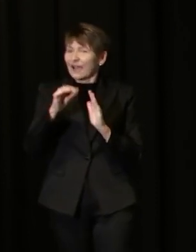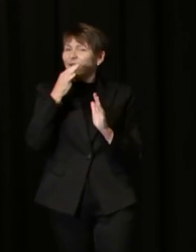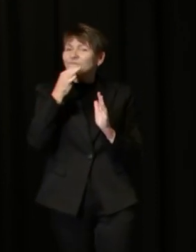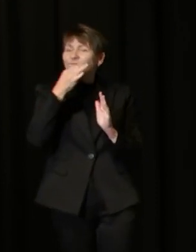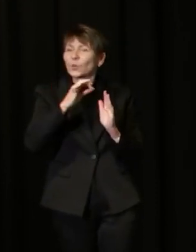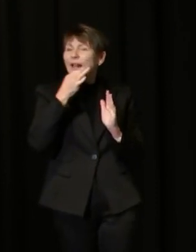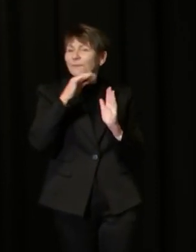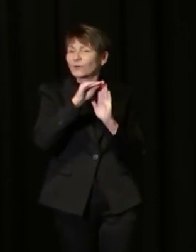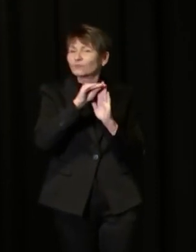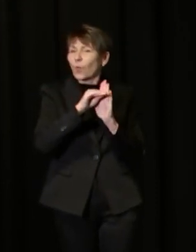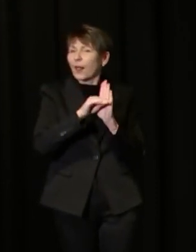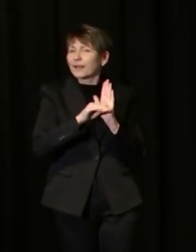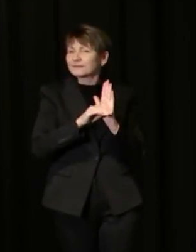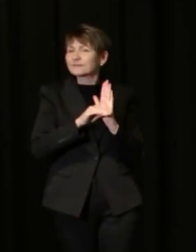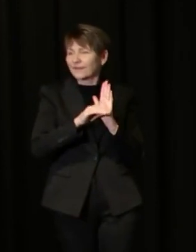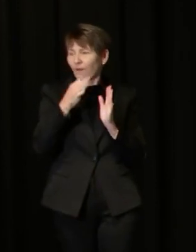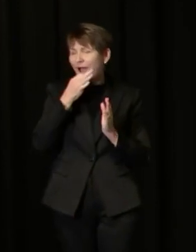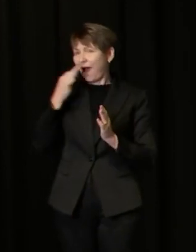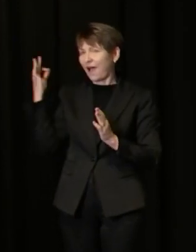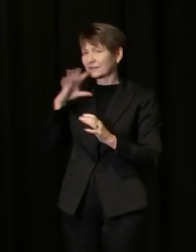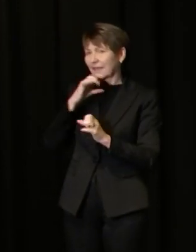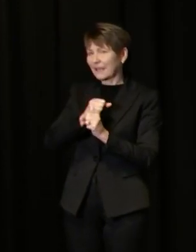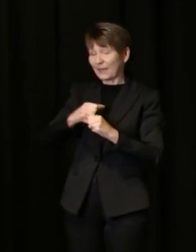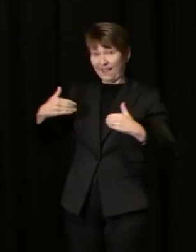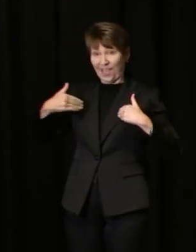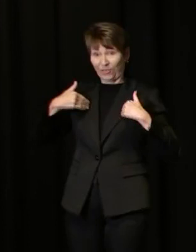be under those rules, I'll now throw to the Health Minister